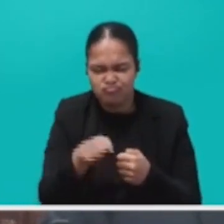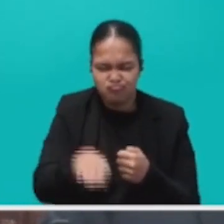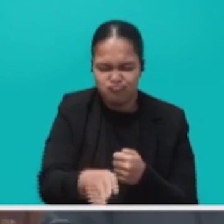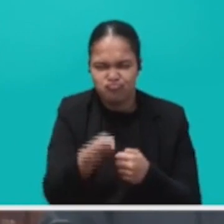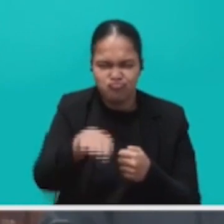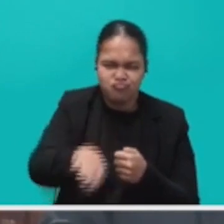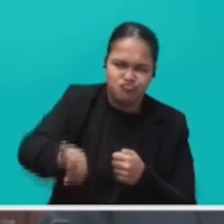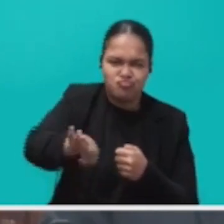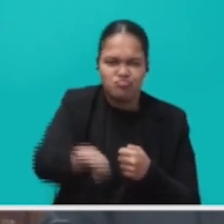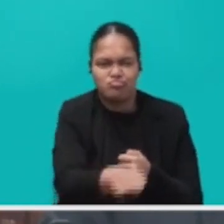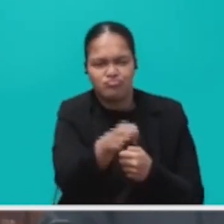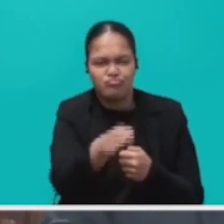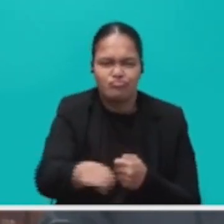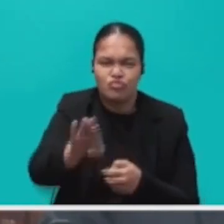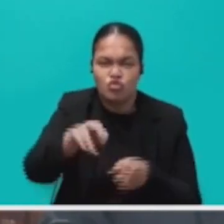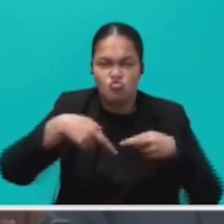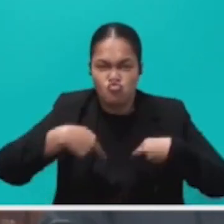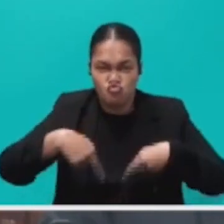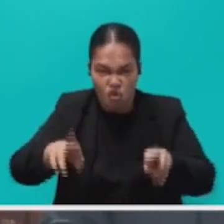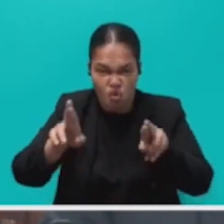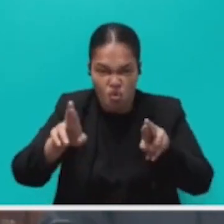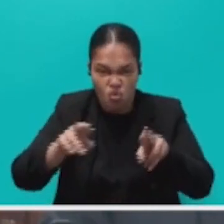of the roads. Mr. Speaker,